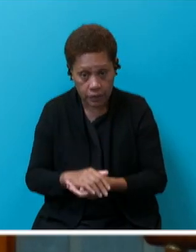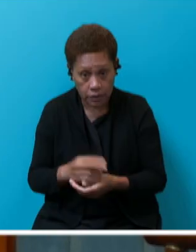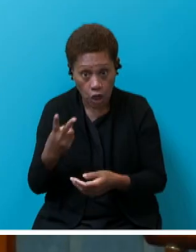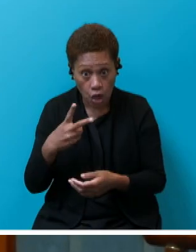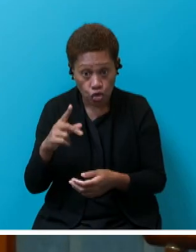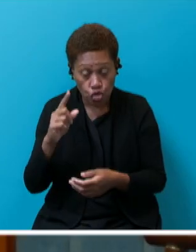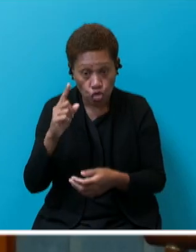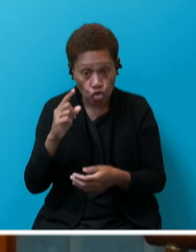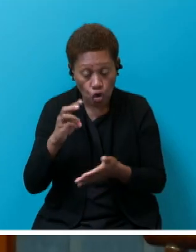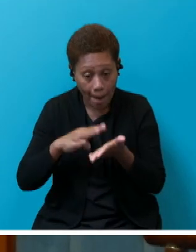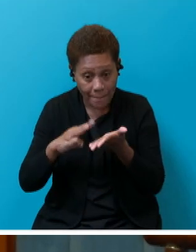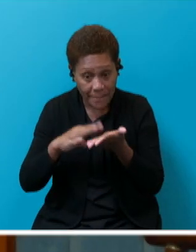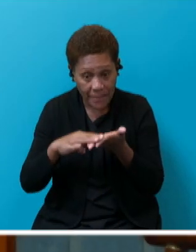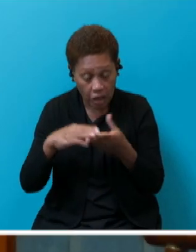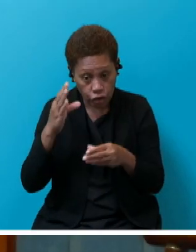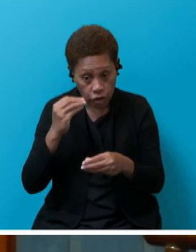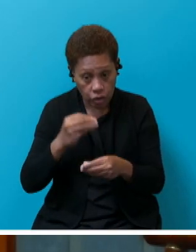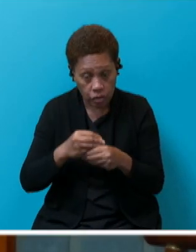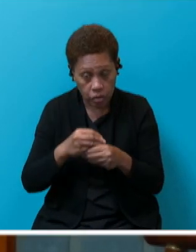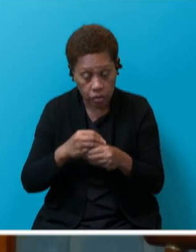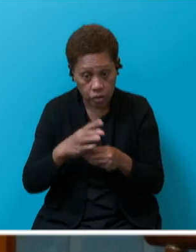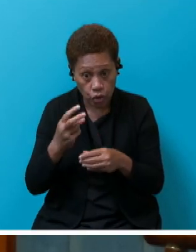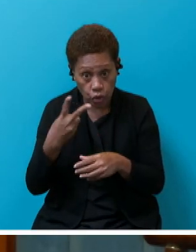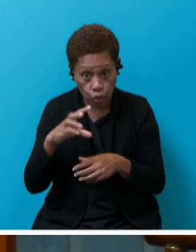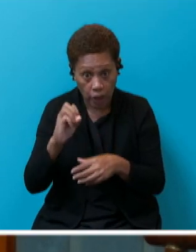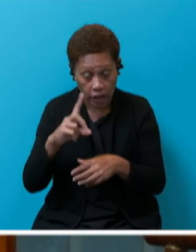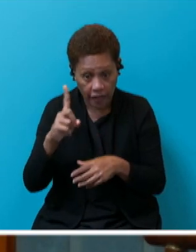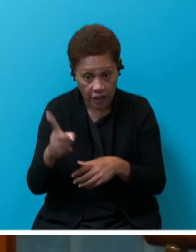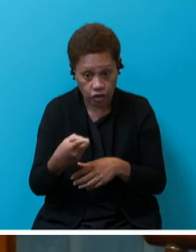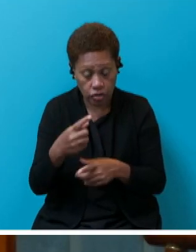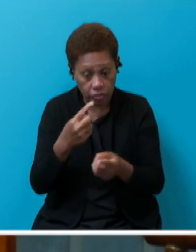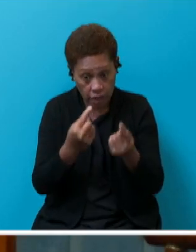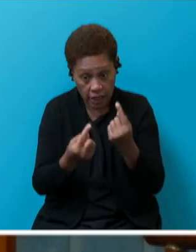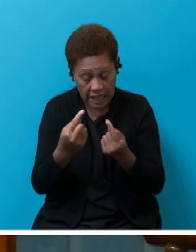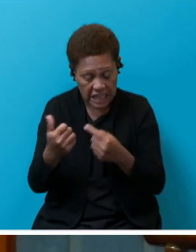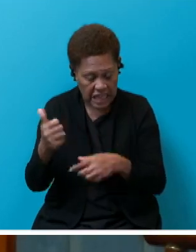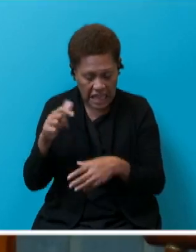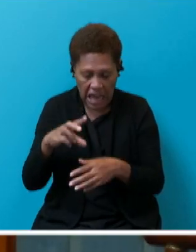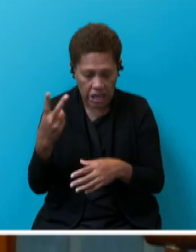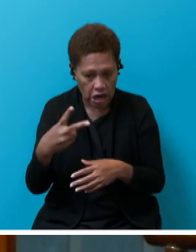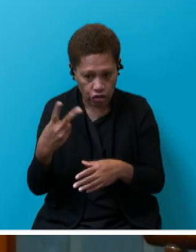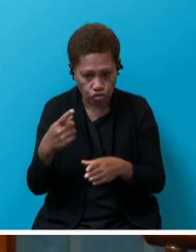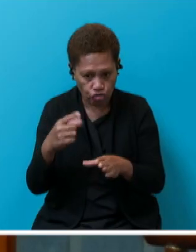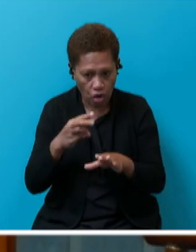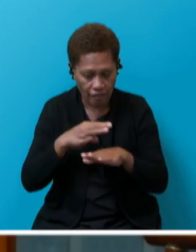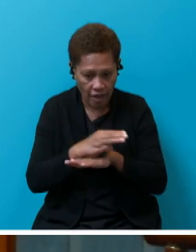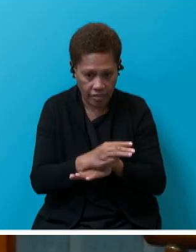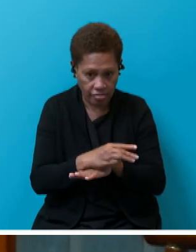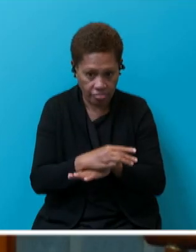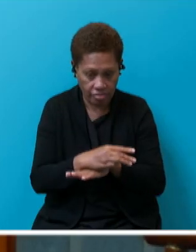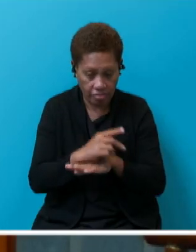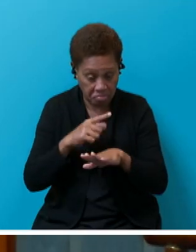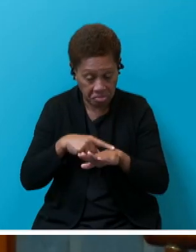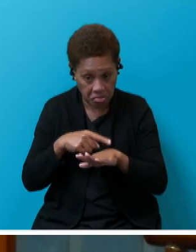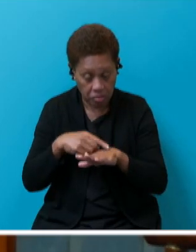million in total, with a retail investor limit of 20,000 each in any 12-month period. The second mechanism